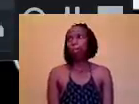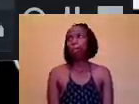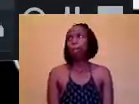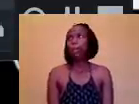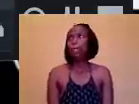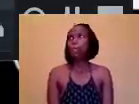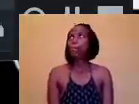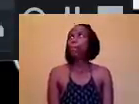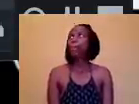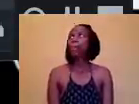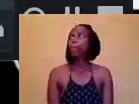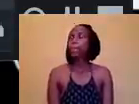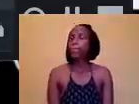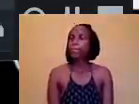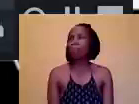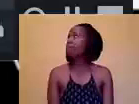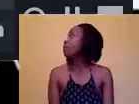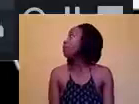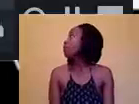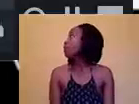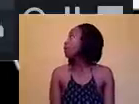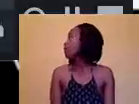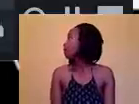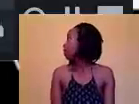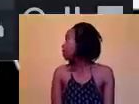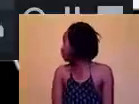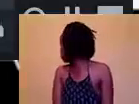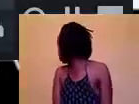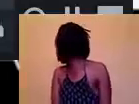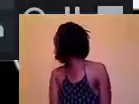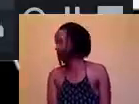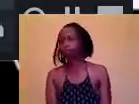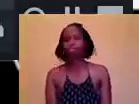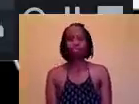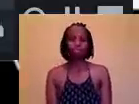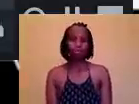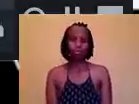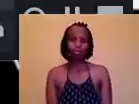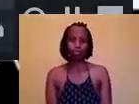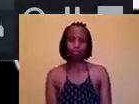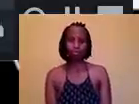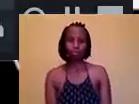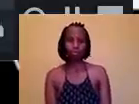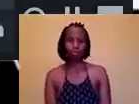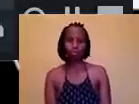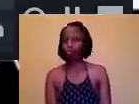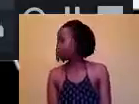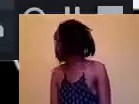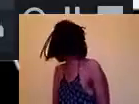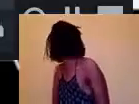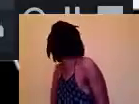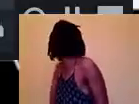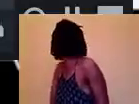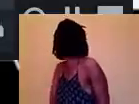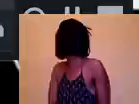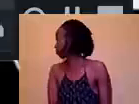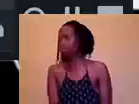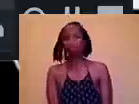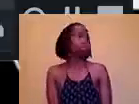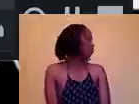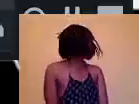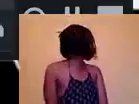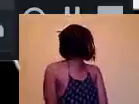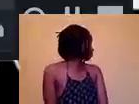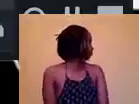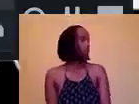I have no idea. Okay, until that assignment reaches me as a lecturer, for me to mark it, I don't